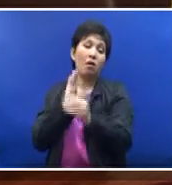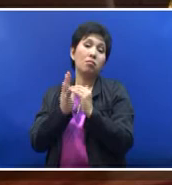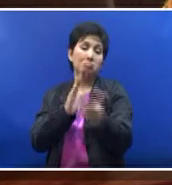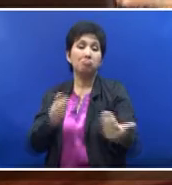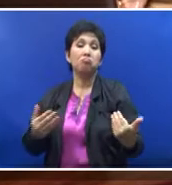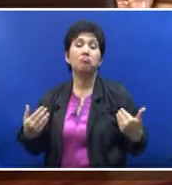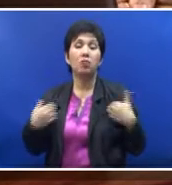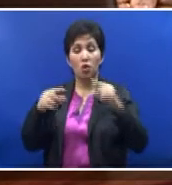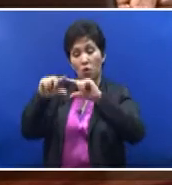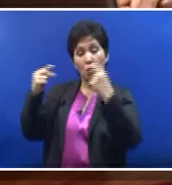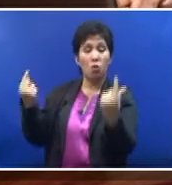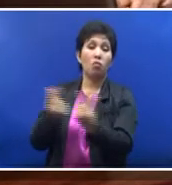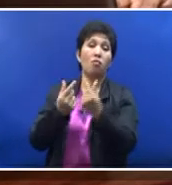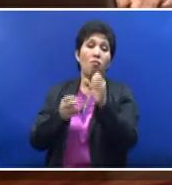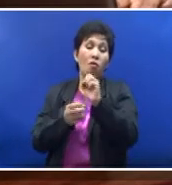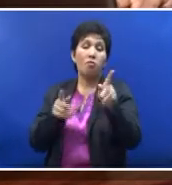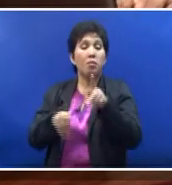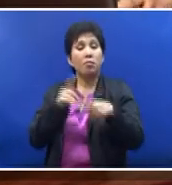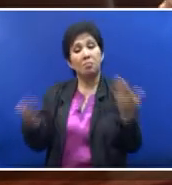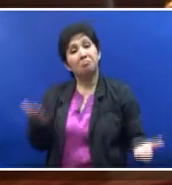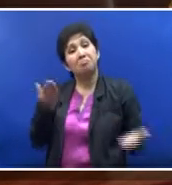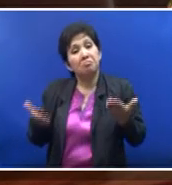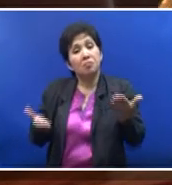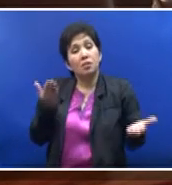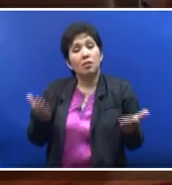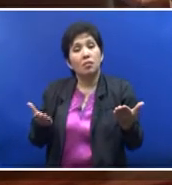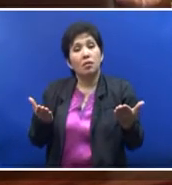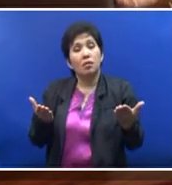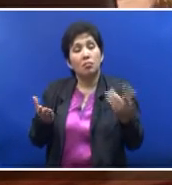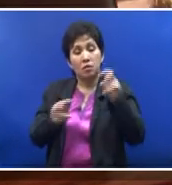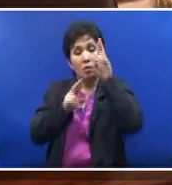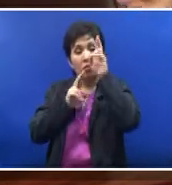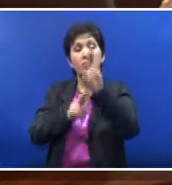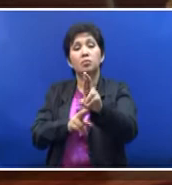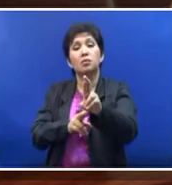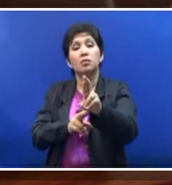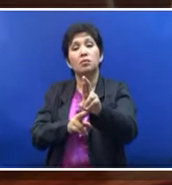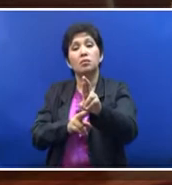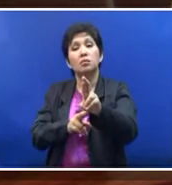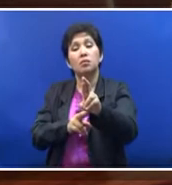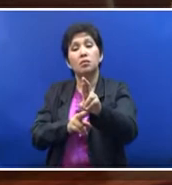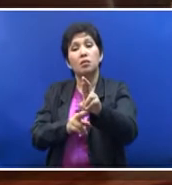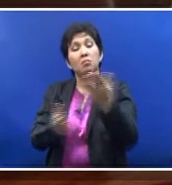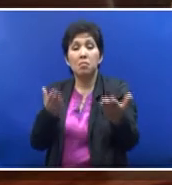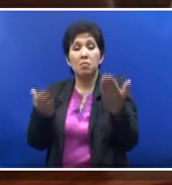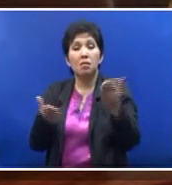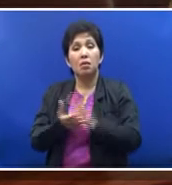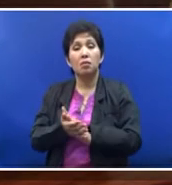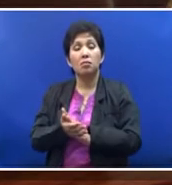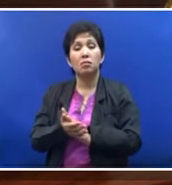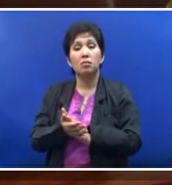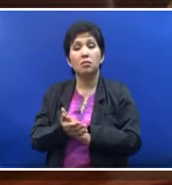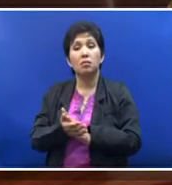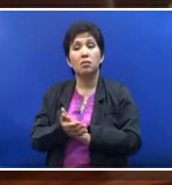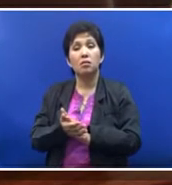are other groups of people. Maybe with those respected people, okay, maybe with the